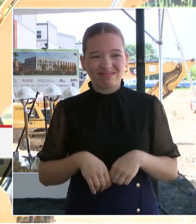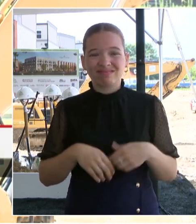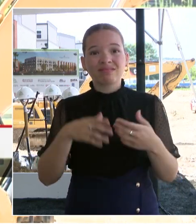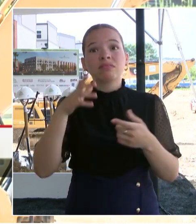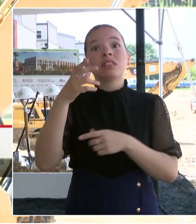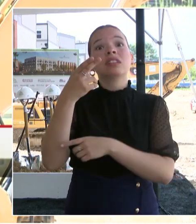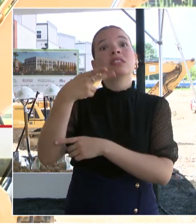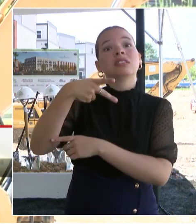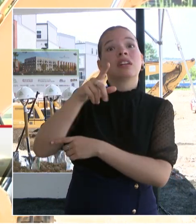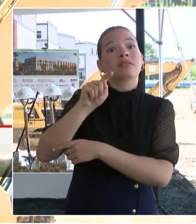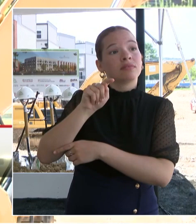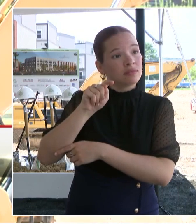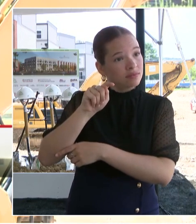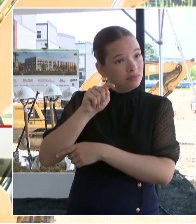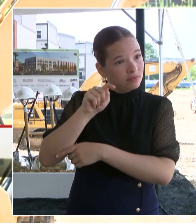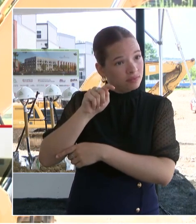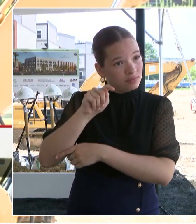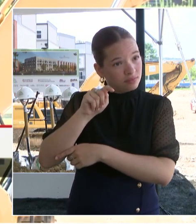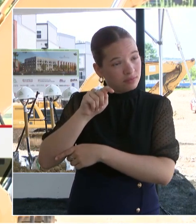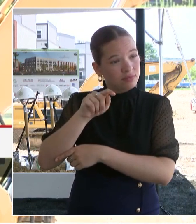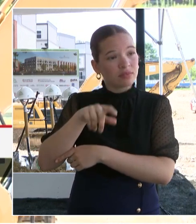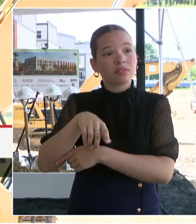much.